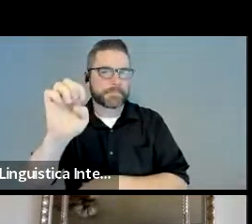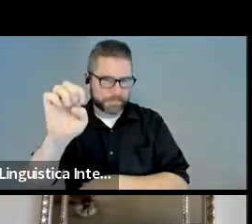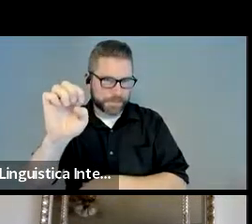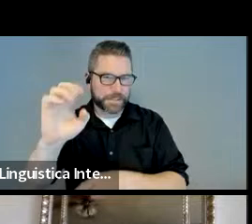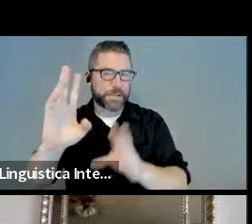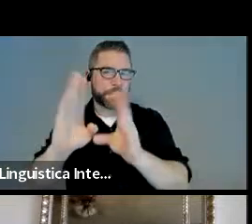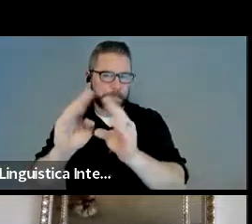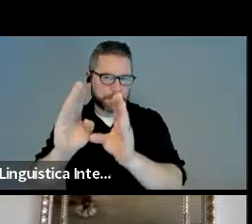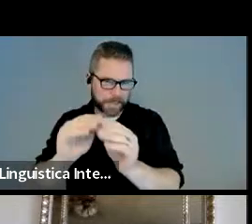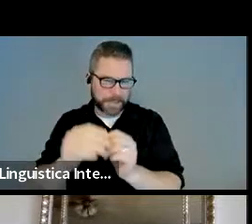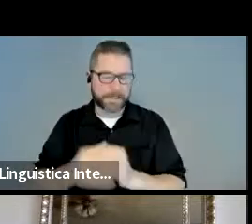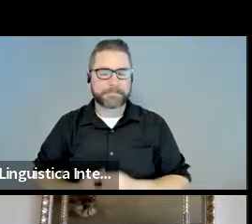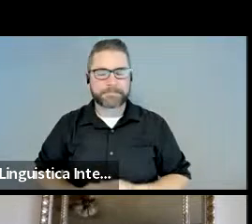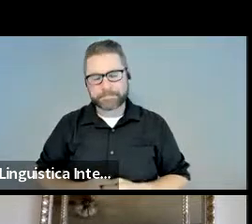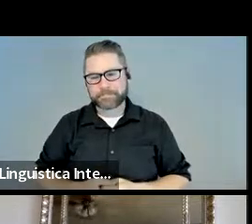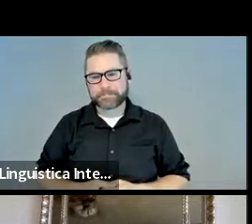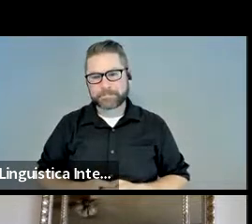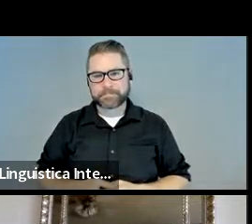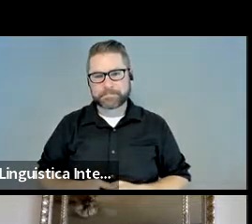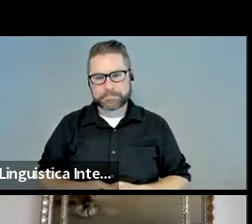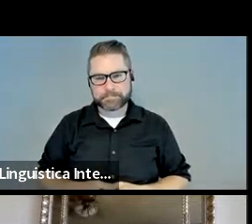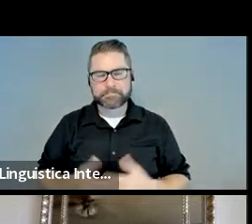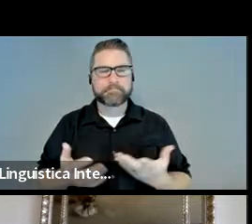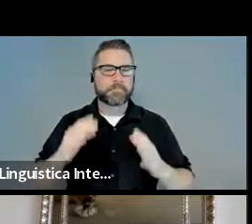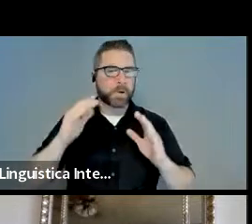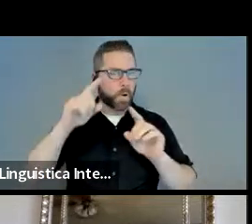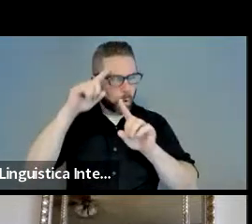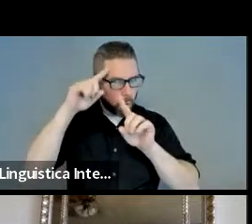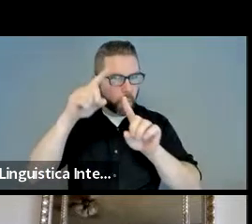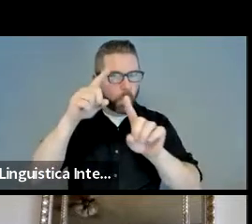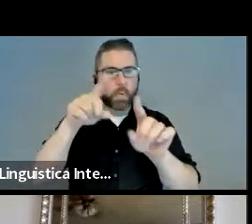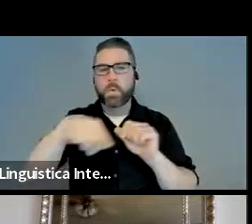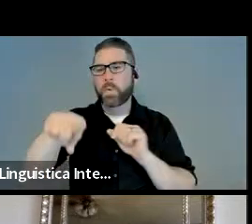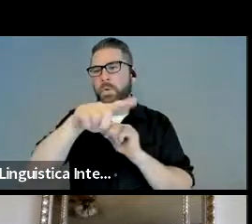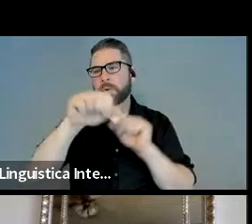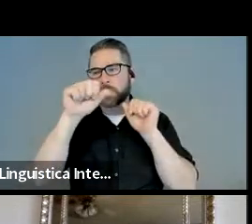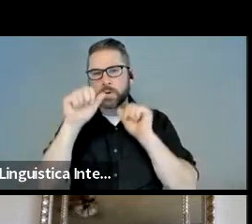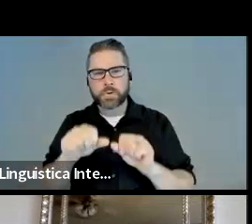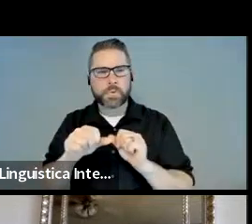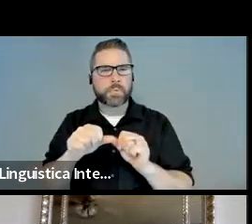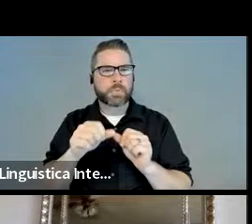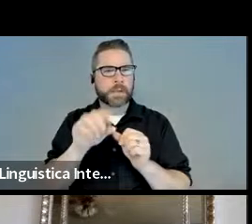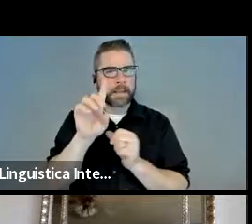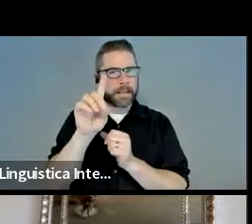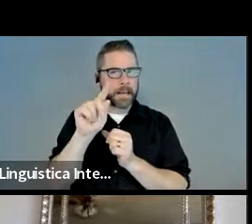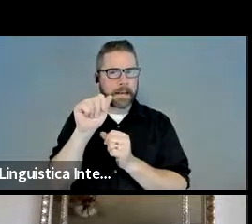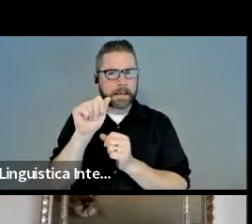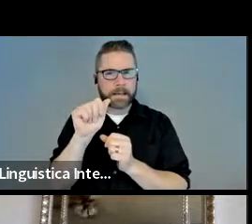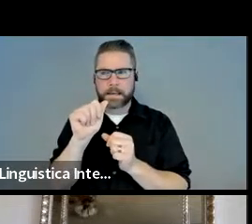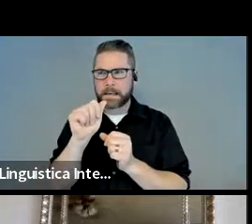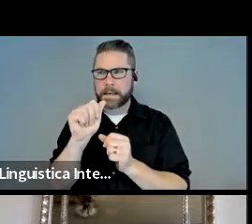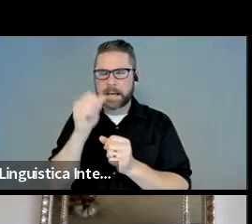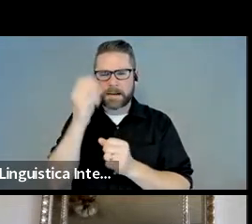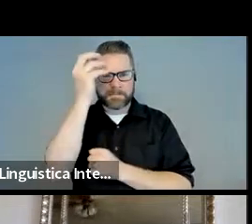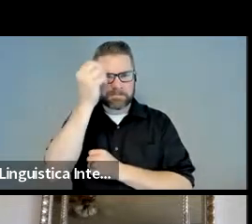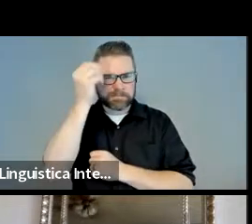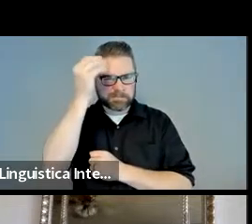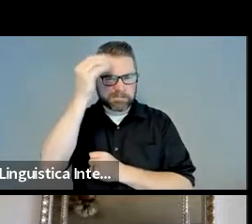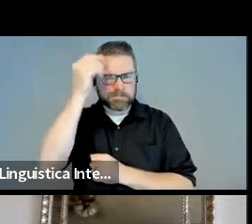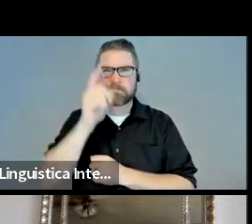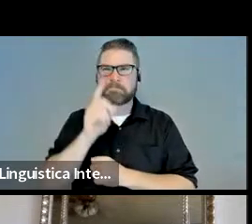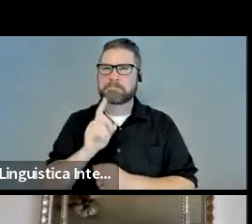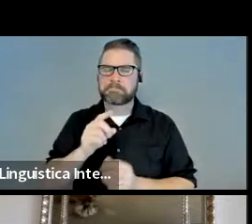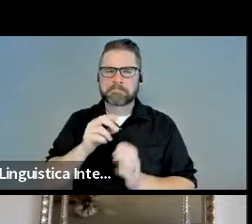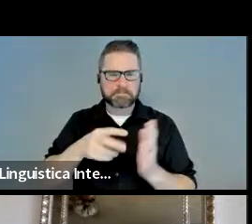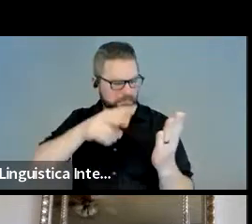ample time to process the data, to review the data, to think about what the data mean and what does that